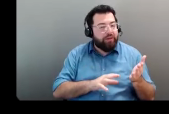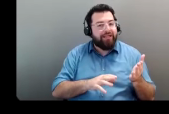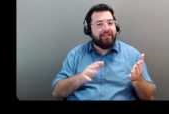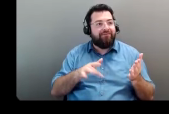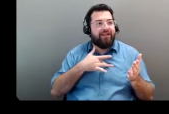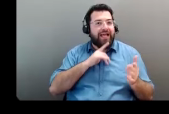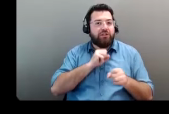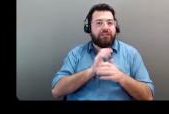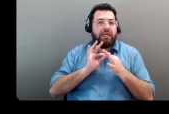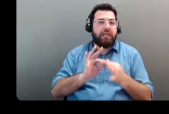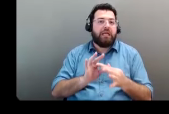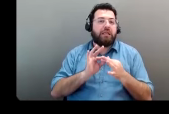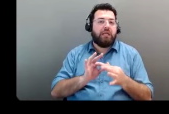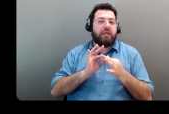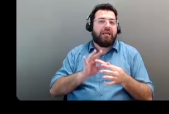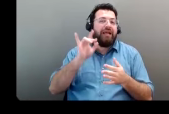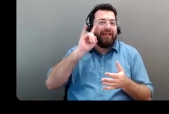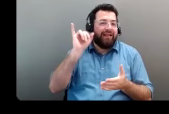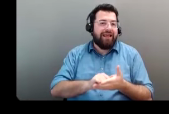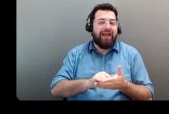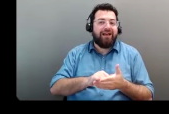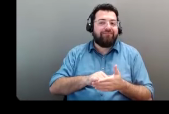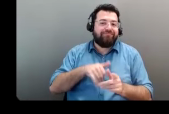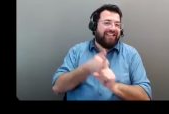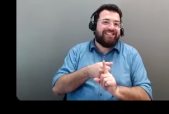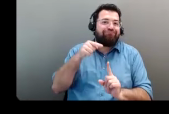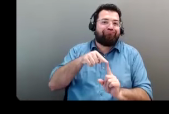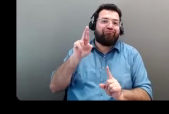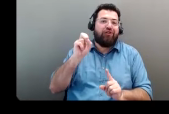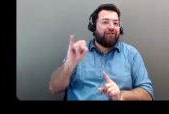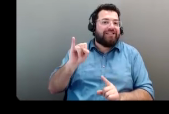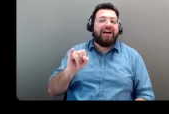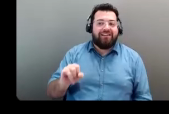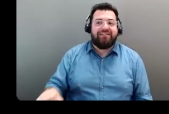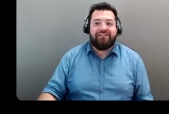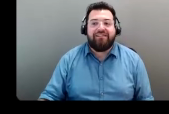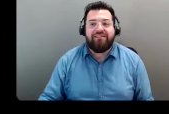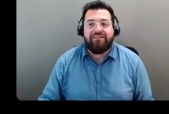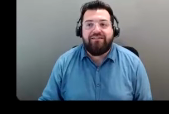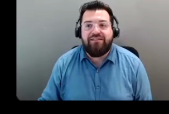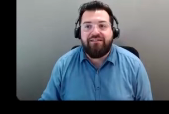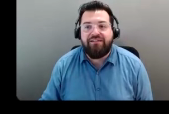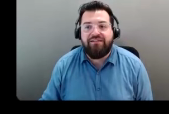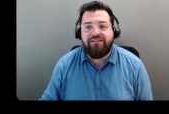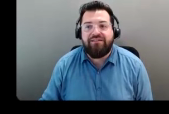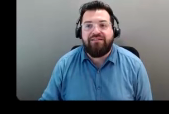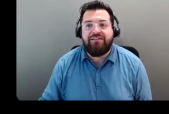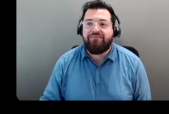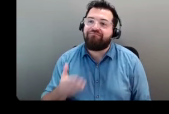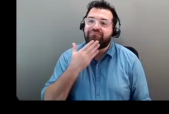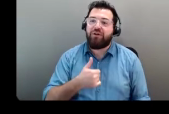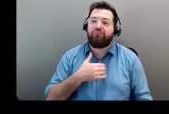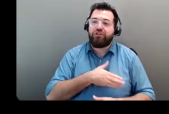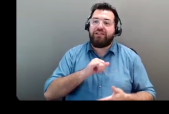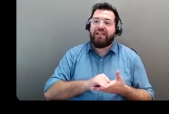connected. And I think that touches on that RSI. Yeah, yeah, totally. Yeah, thank you. I appreciate that feedback.